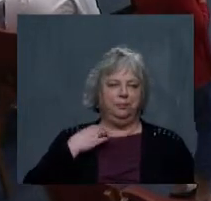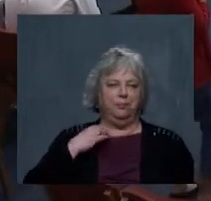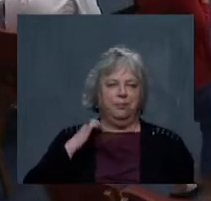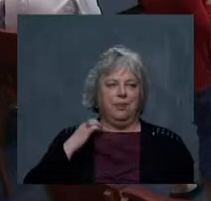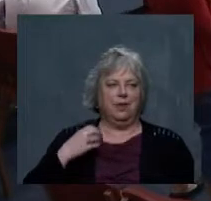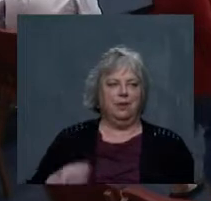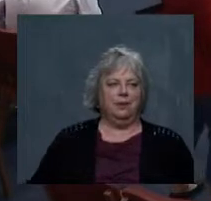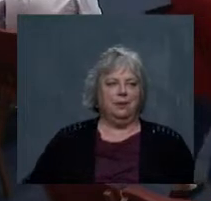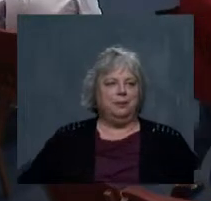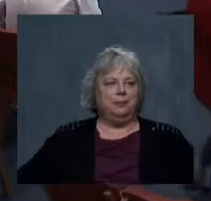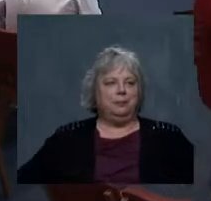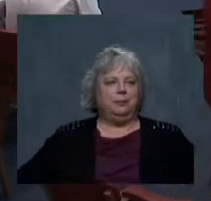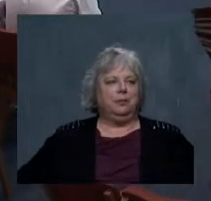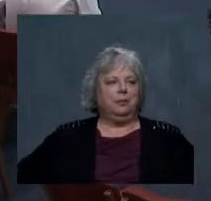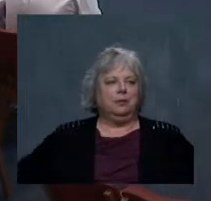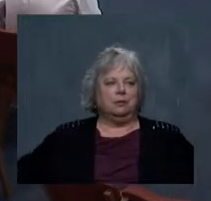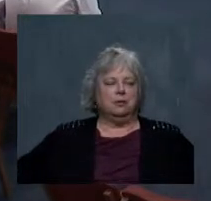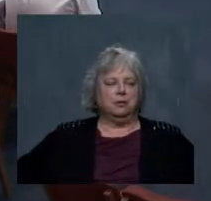whip.